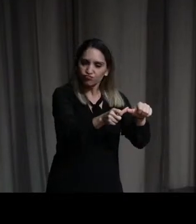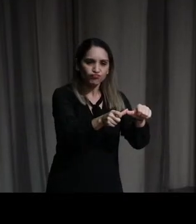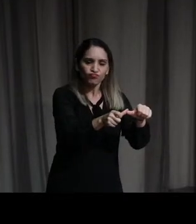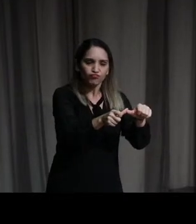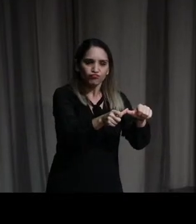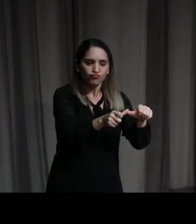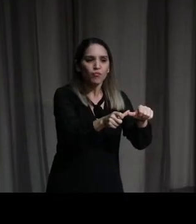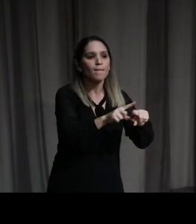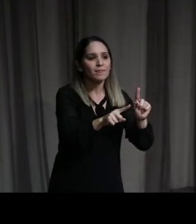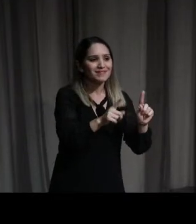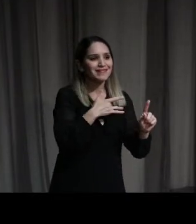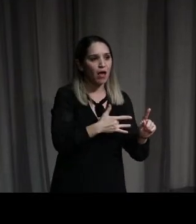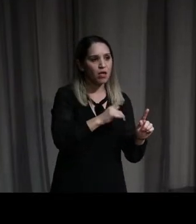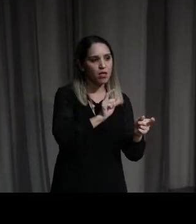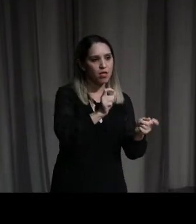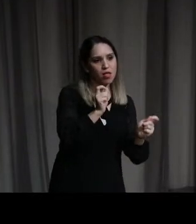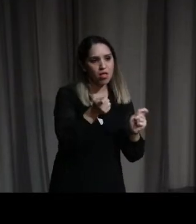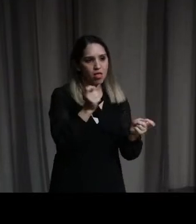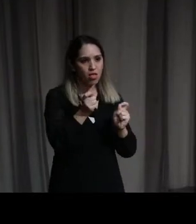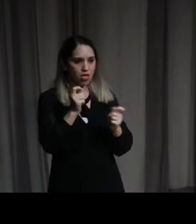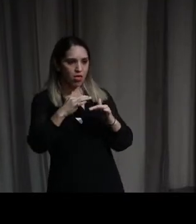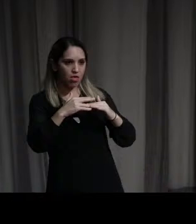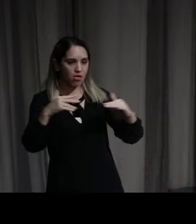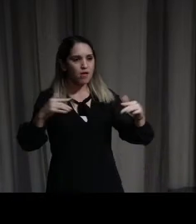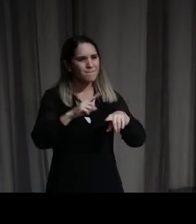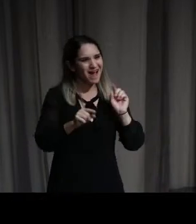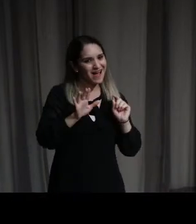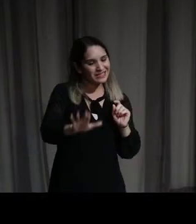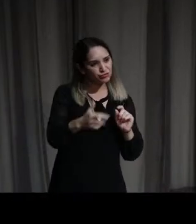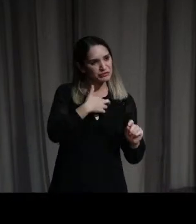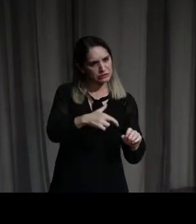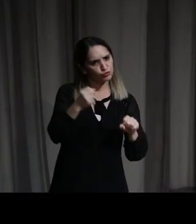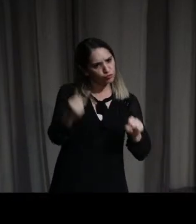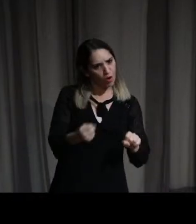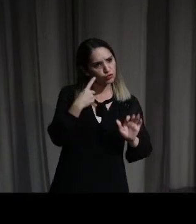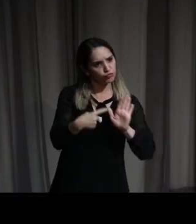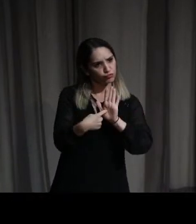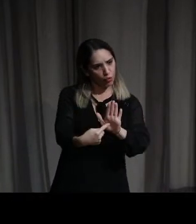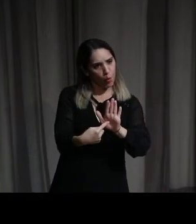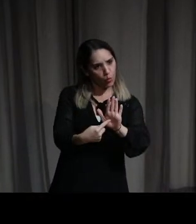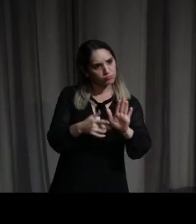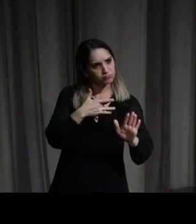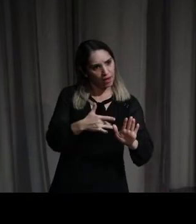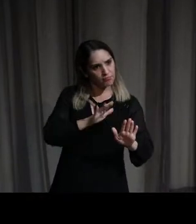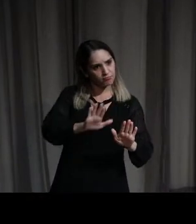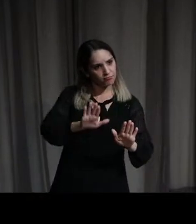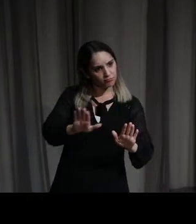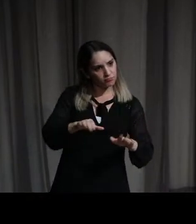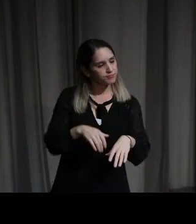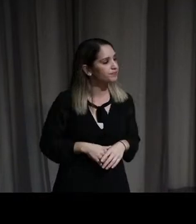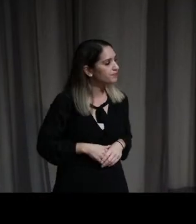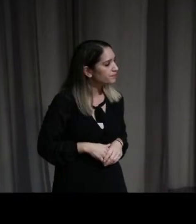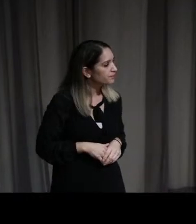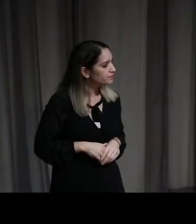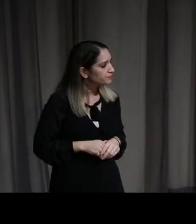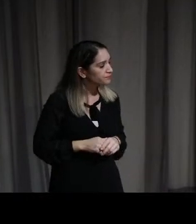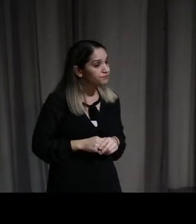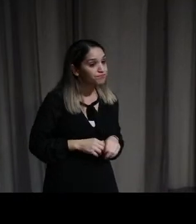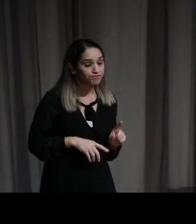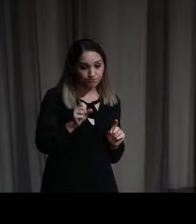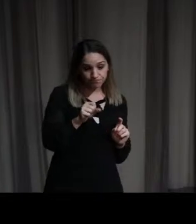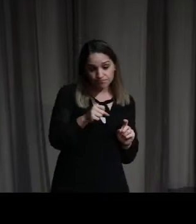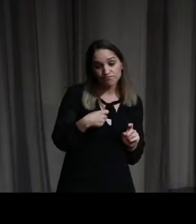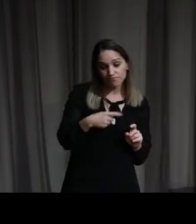is certainly one of his themes that he does explore, and it's great that it's in the bembes. You know, it's also very